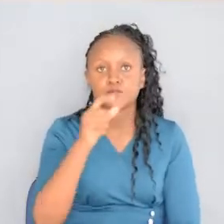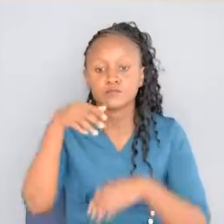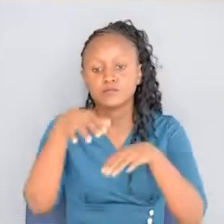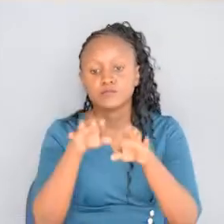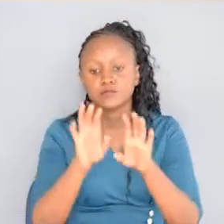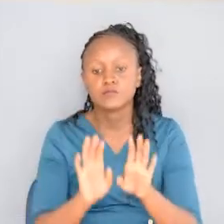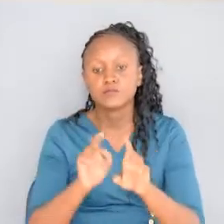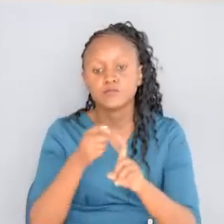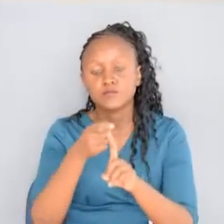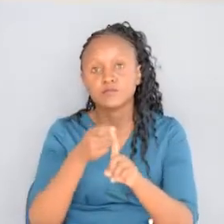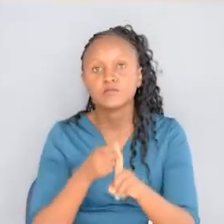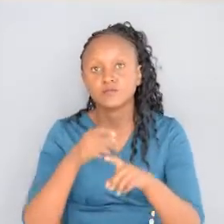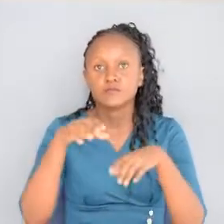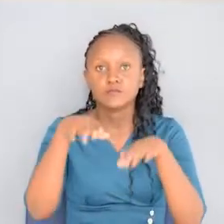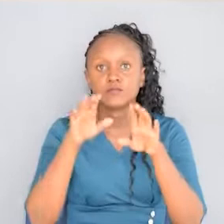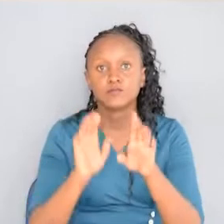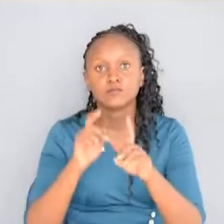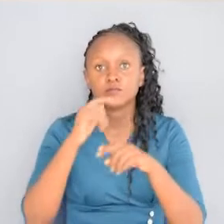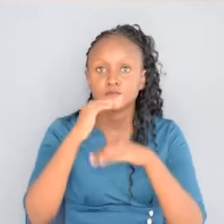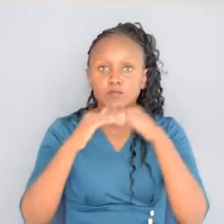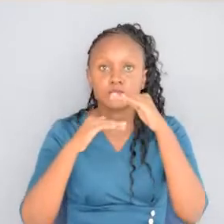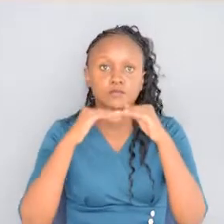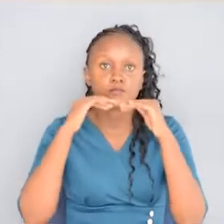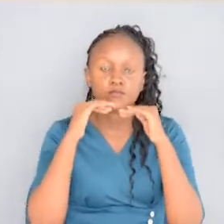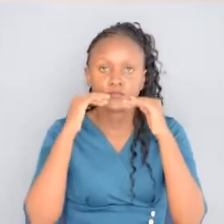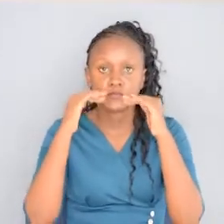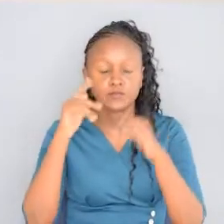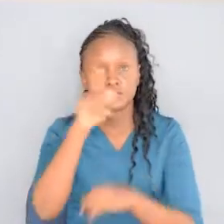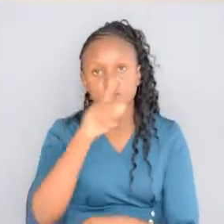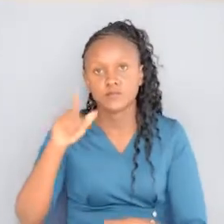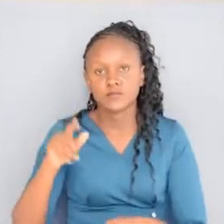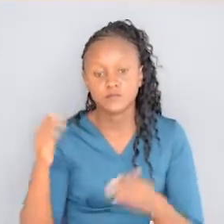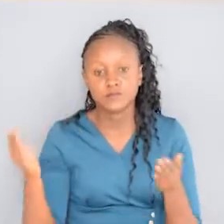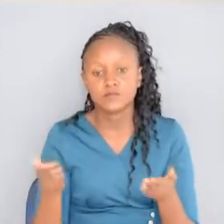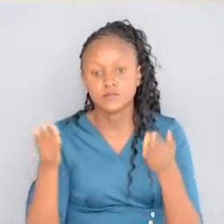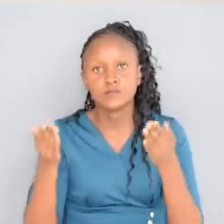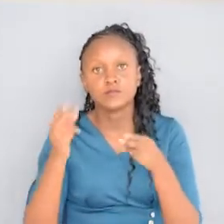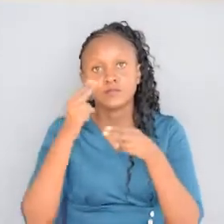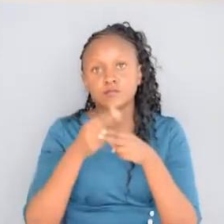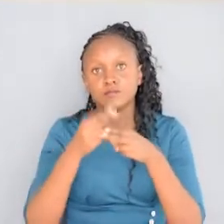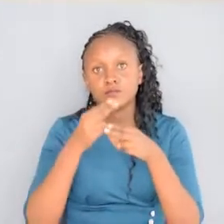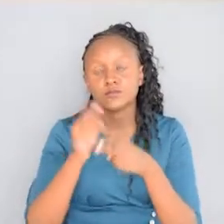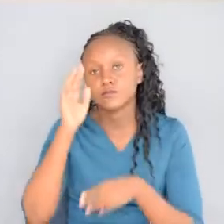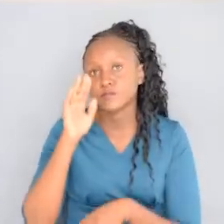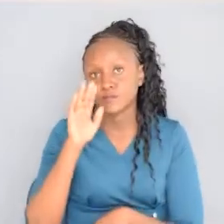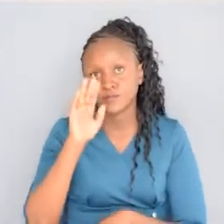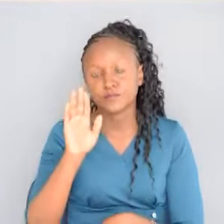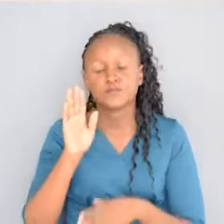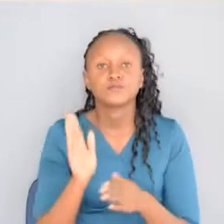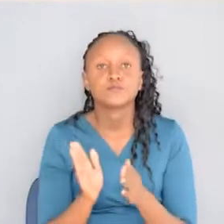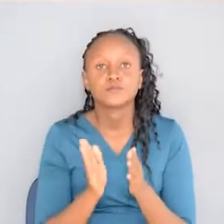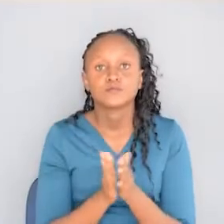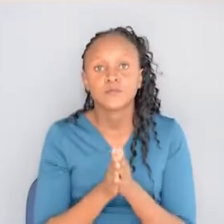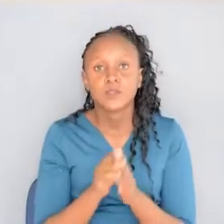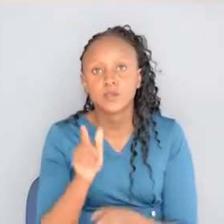grave, from the grave to the sky. Lord, I lift your name on